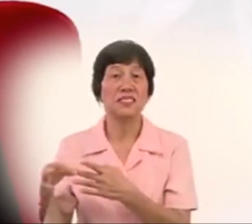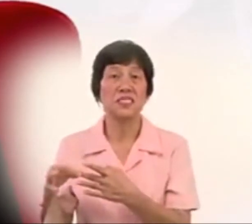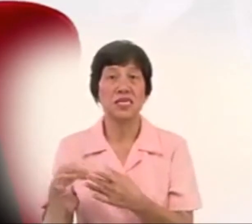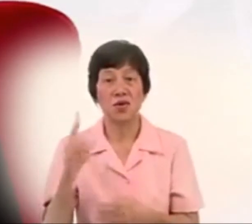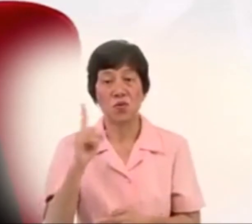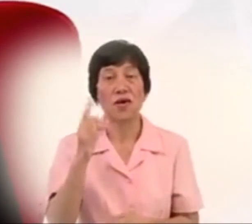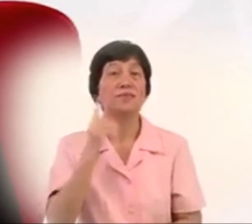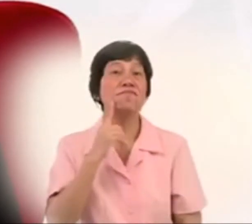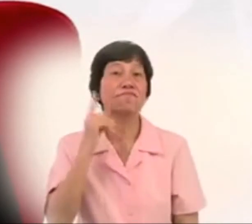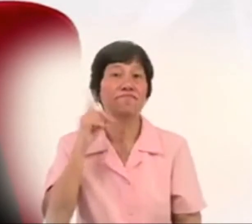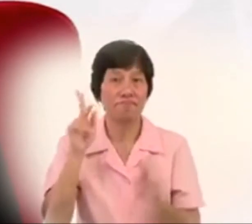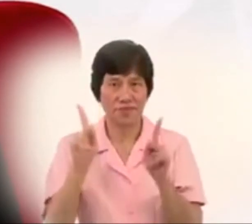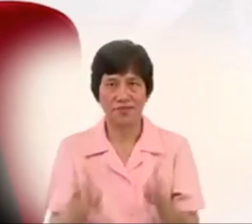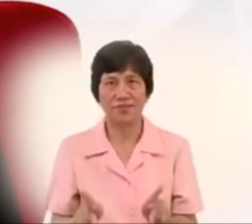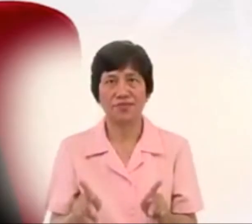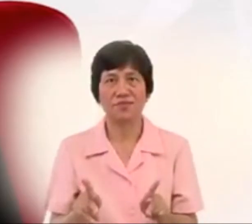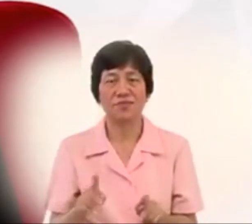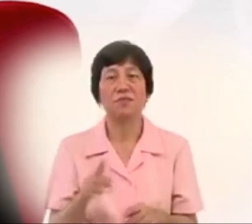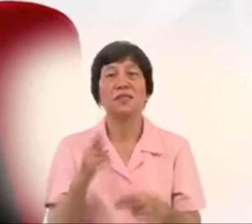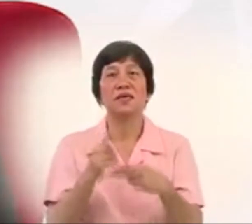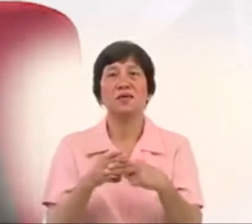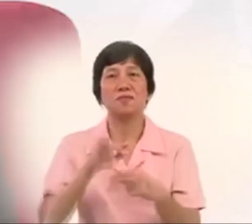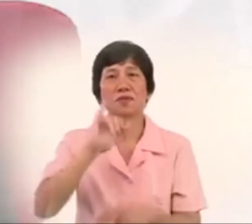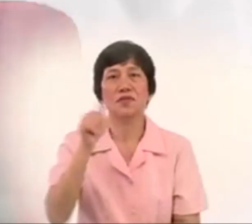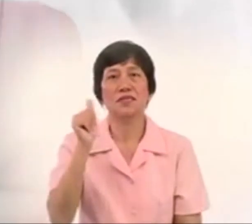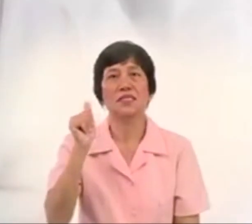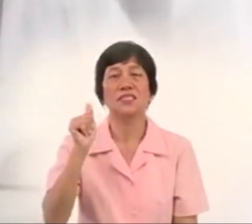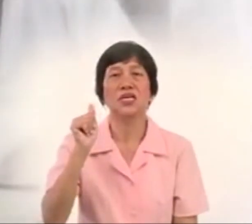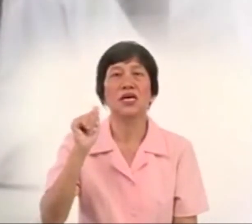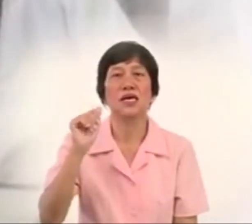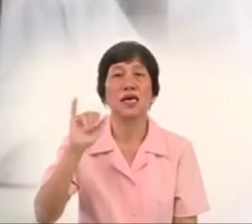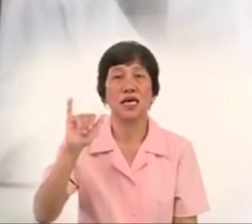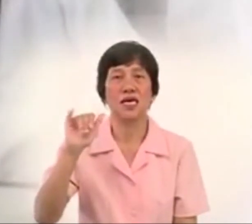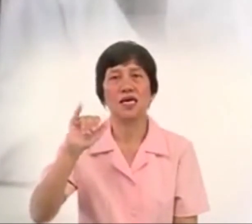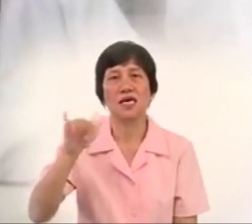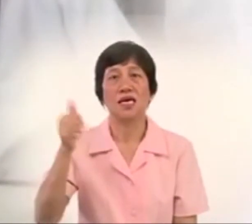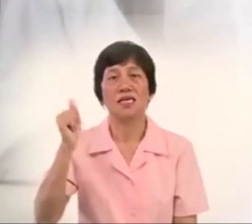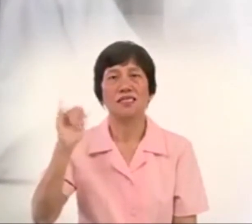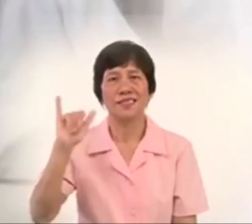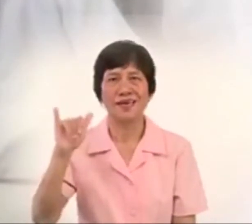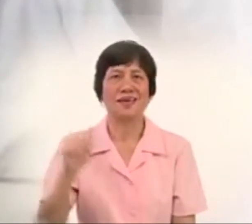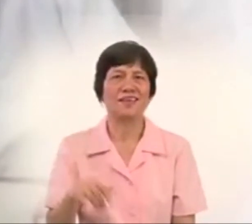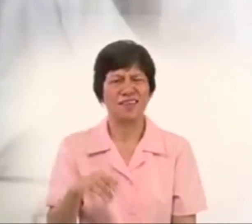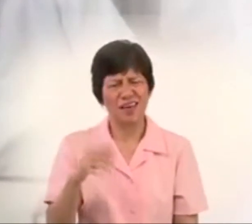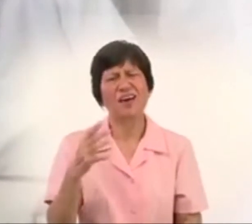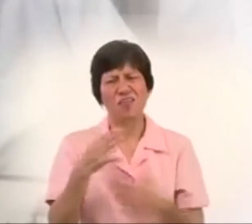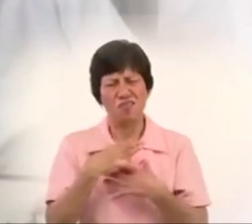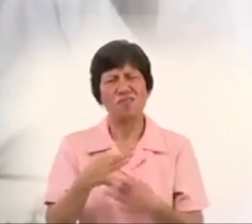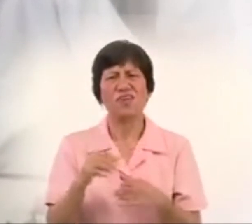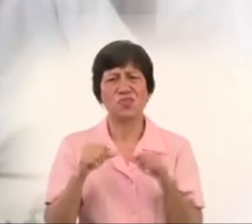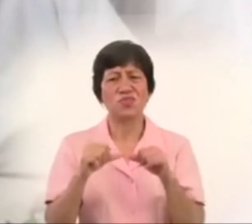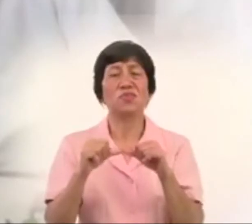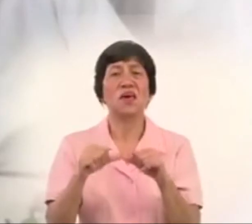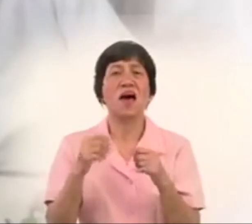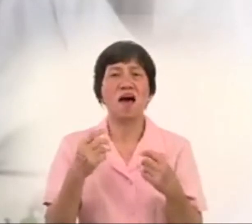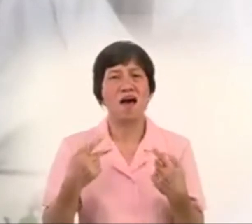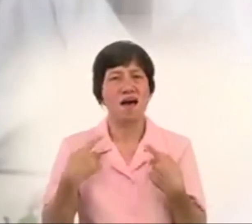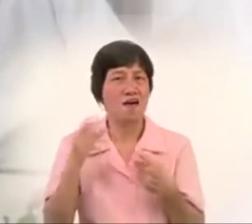deaf person by the name of JJ. He just wanted to have photos with me, And